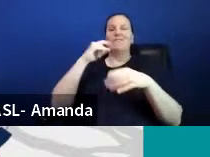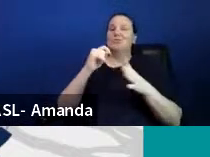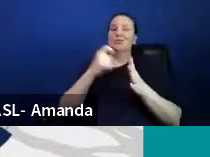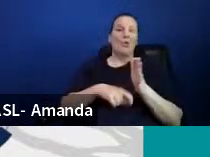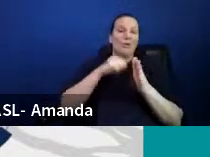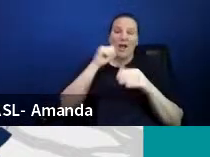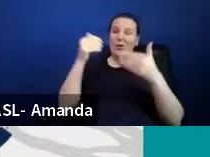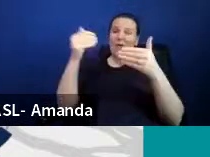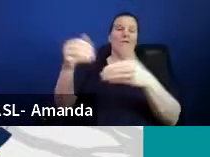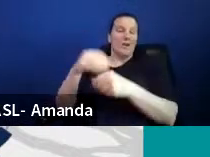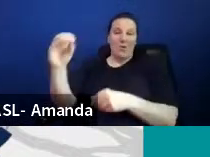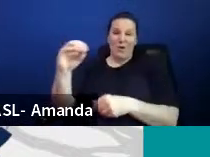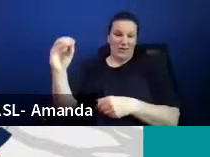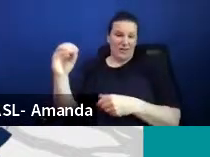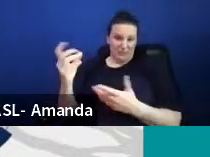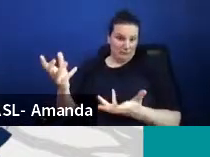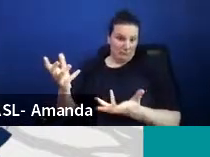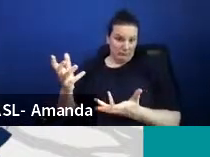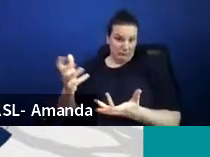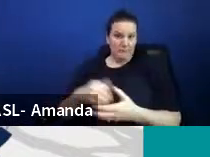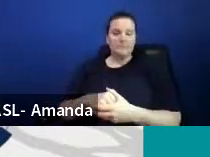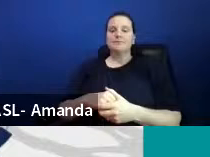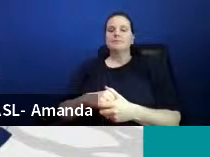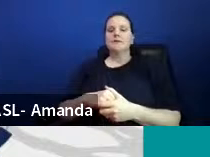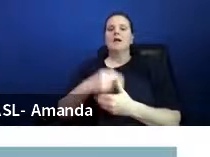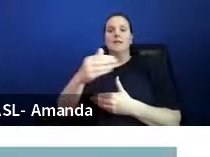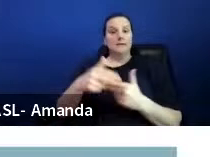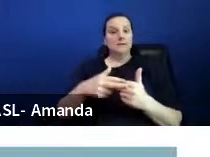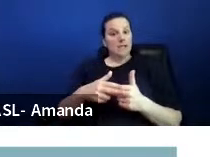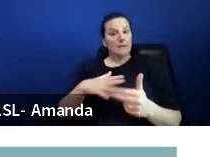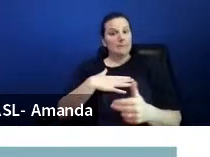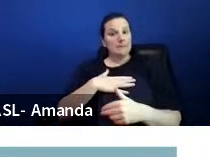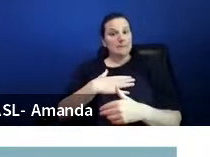Oregon. So next slide, please.